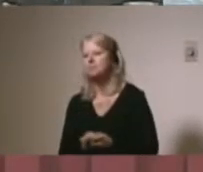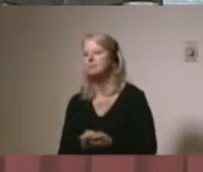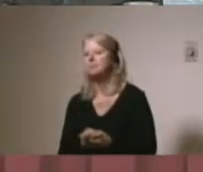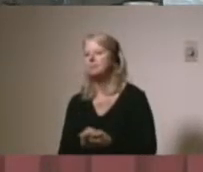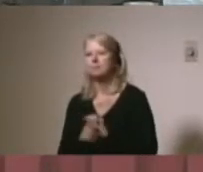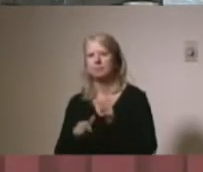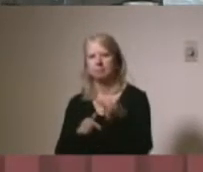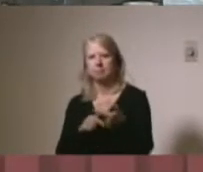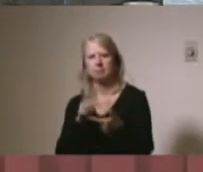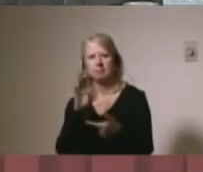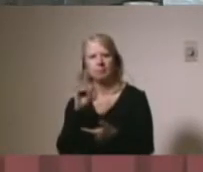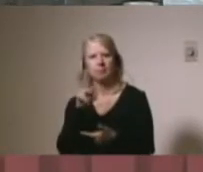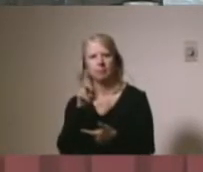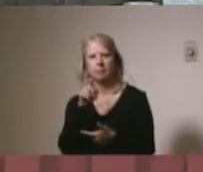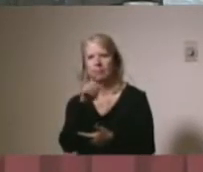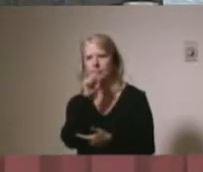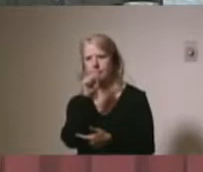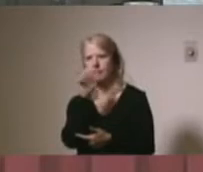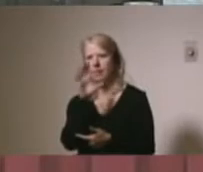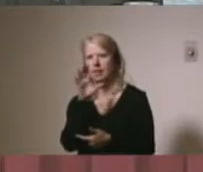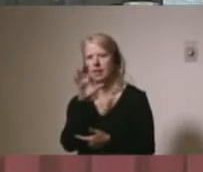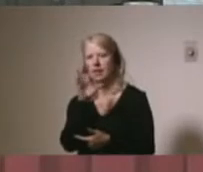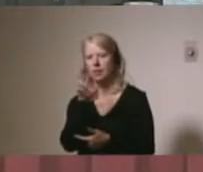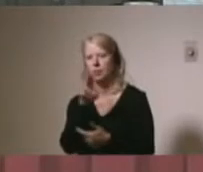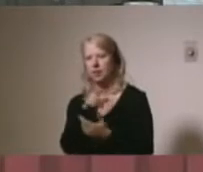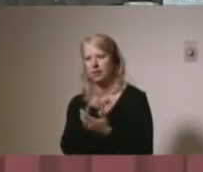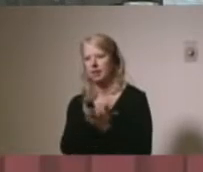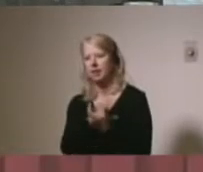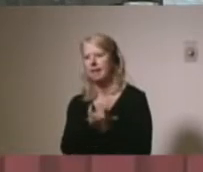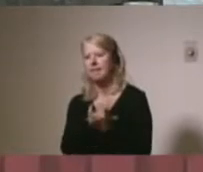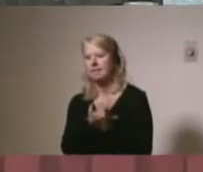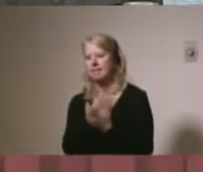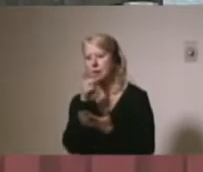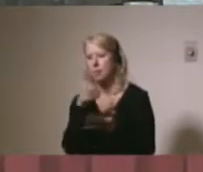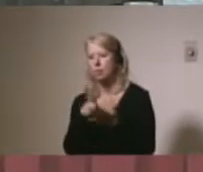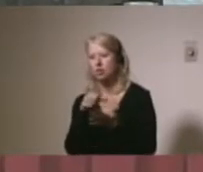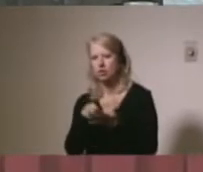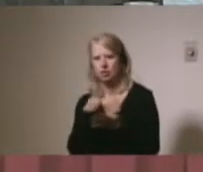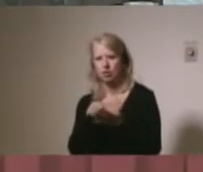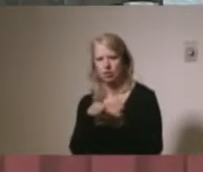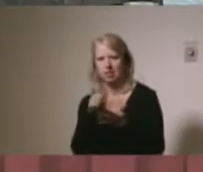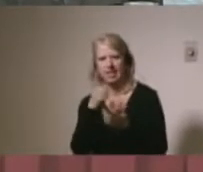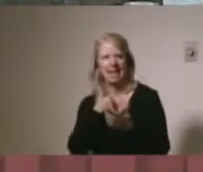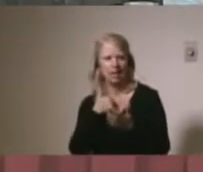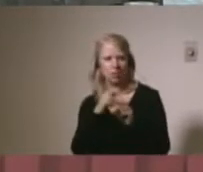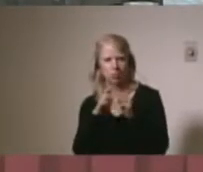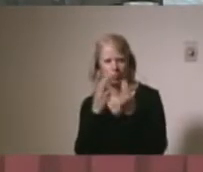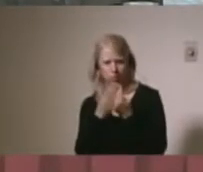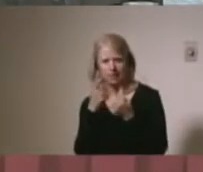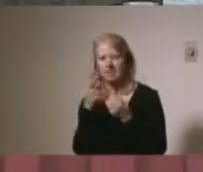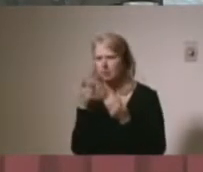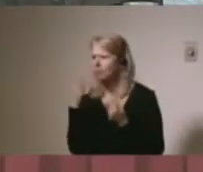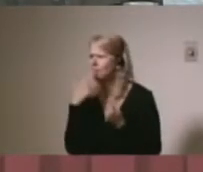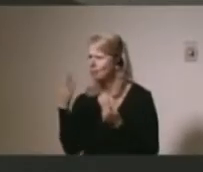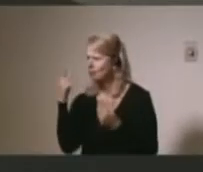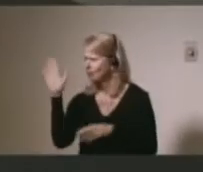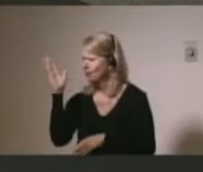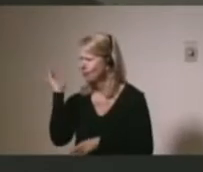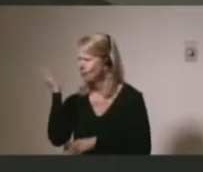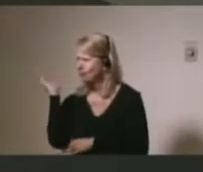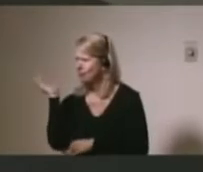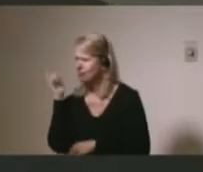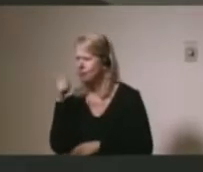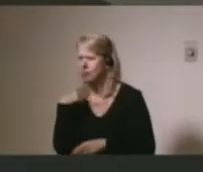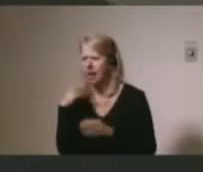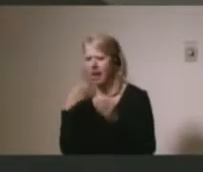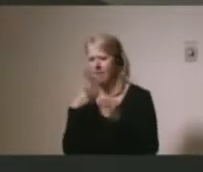Mike. Mike Palasek, Canadian Union of Postal Workers. Thank you both for your outstanding presentations, but I have a question more aimed